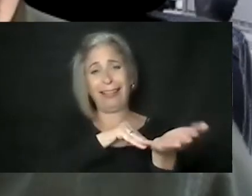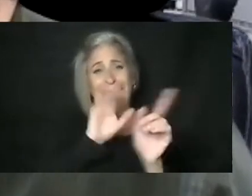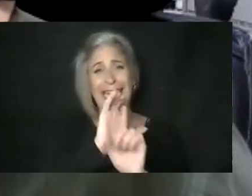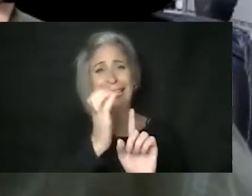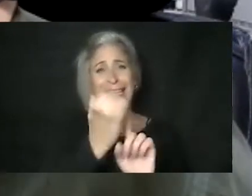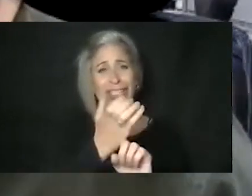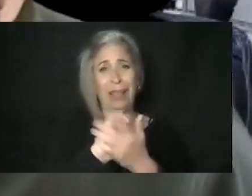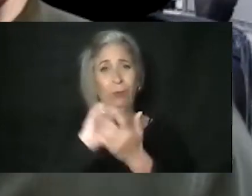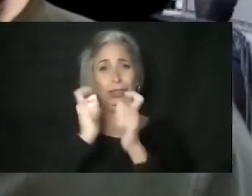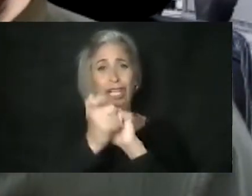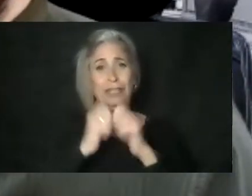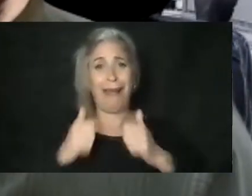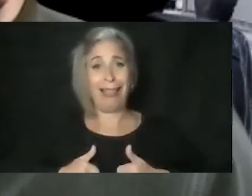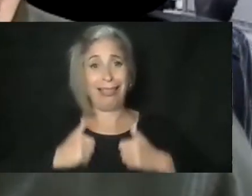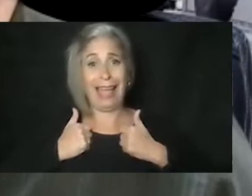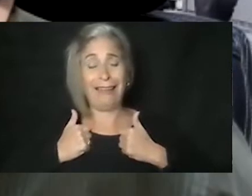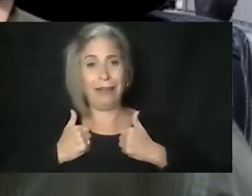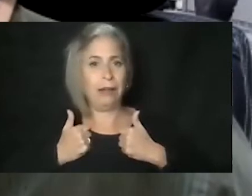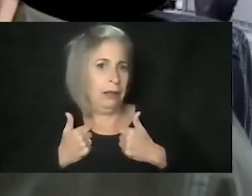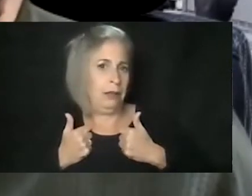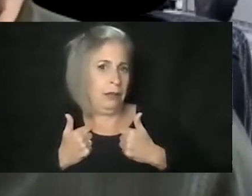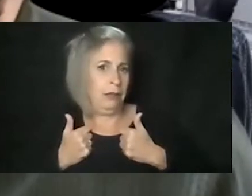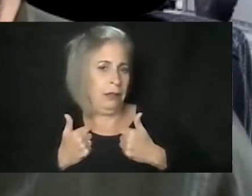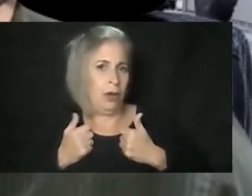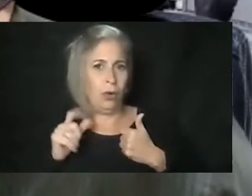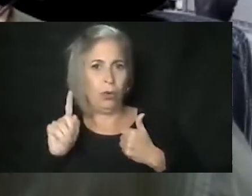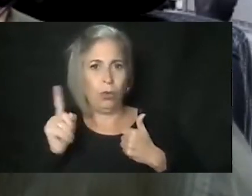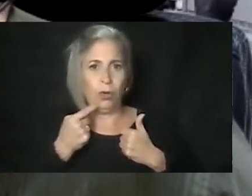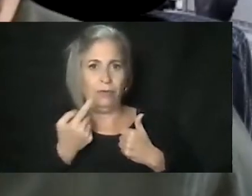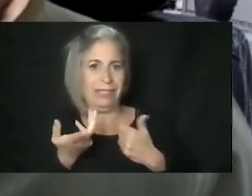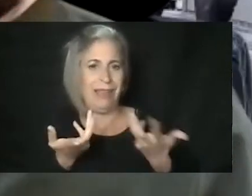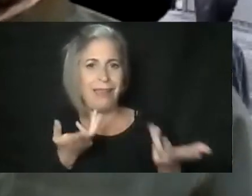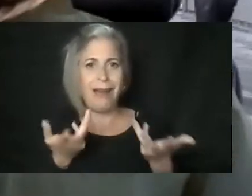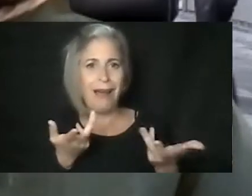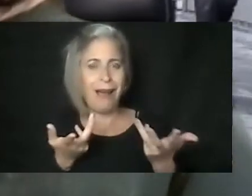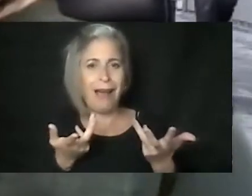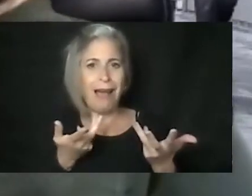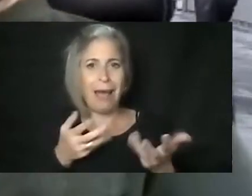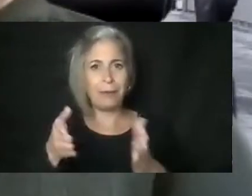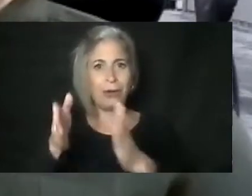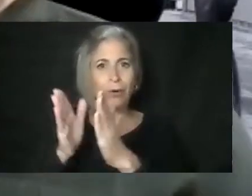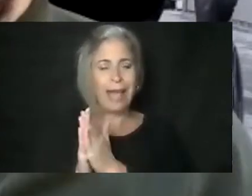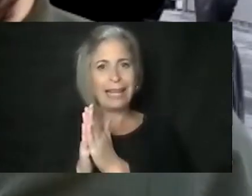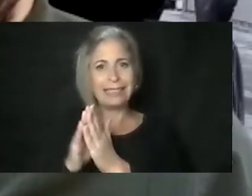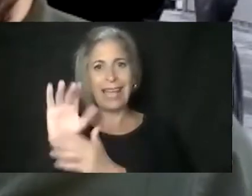to change my life, where do you have to be at to say, I'm going to go ask about this on Reddit,